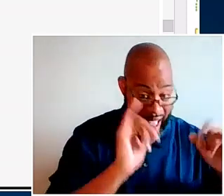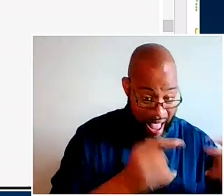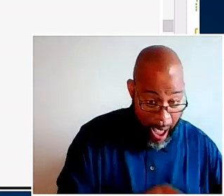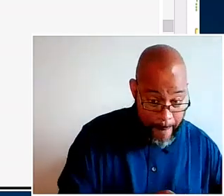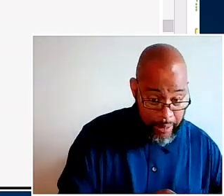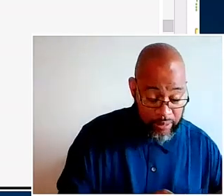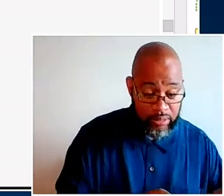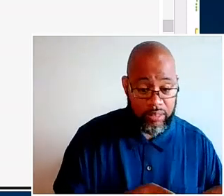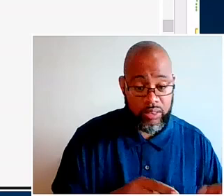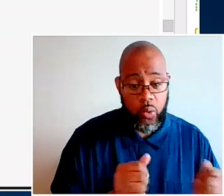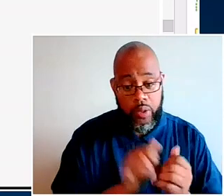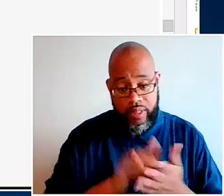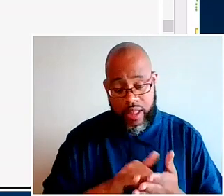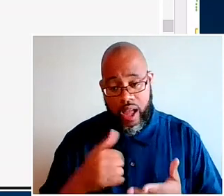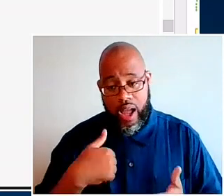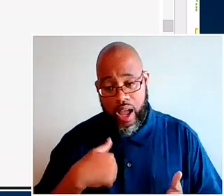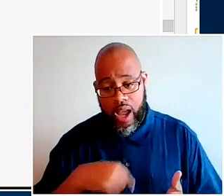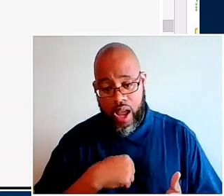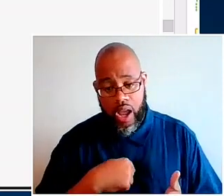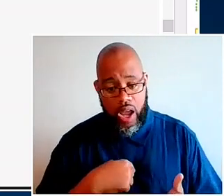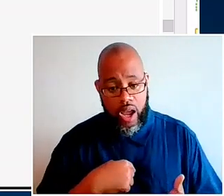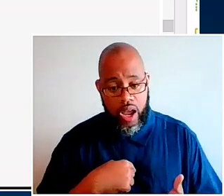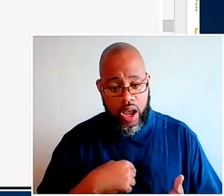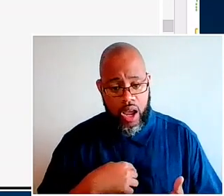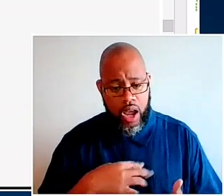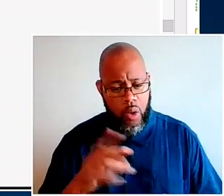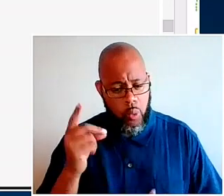So with that, I will open the floor for discussion.